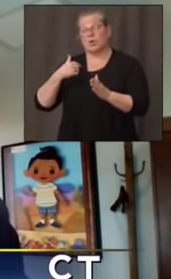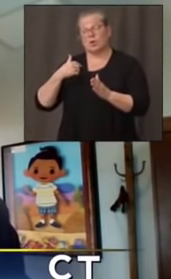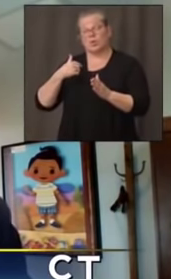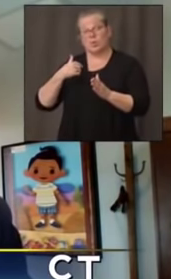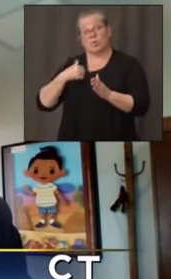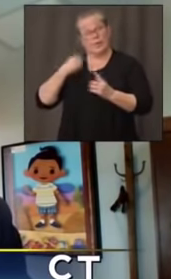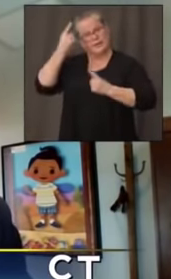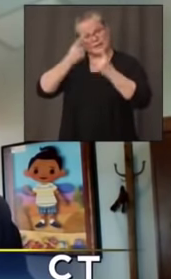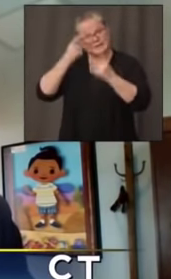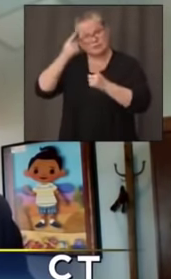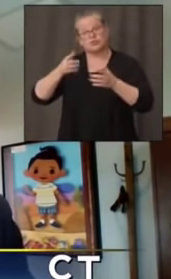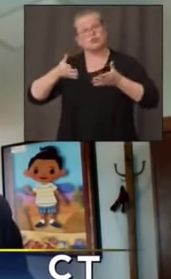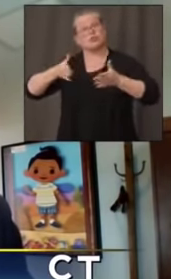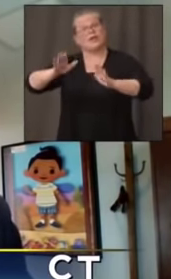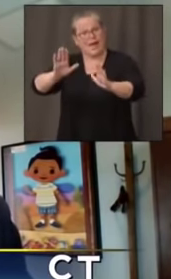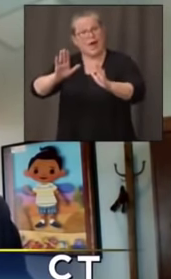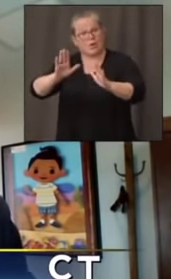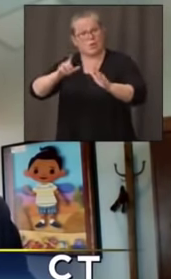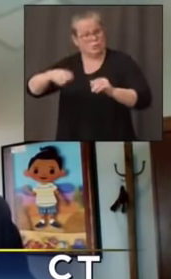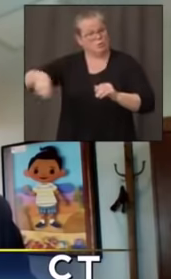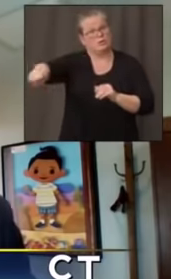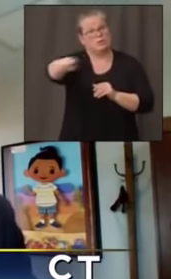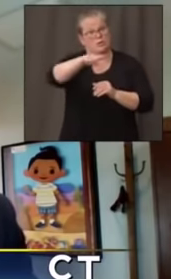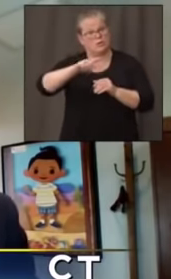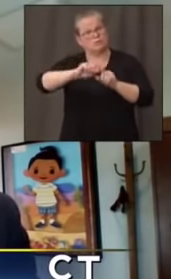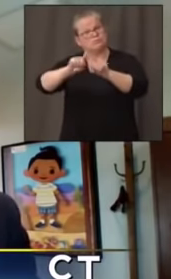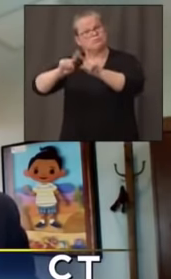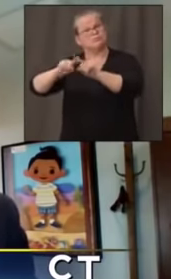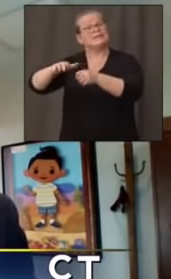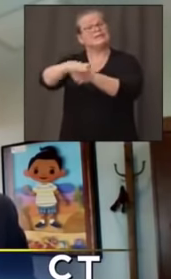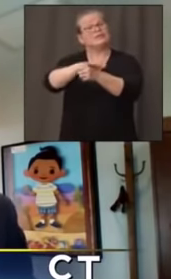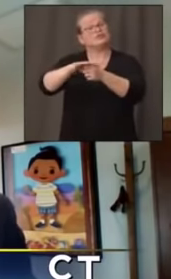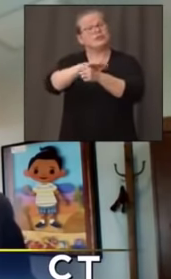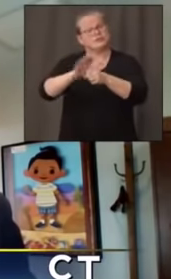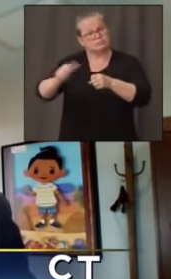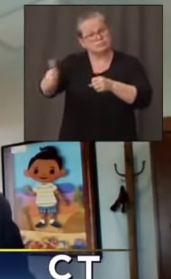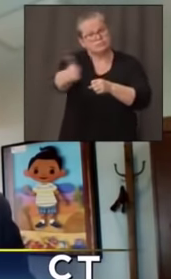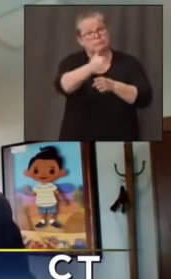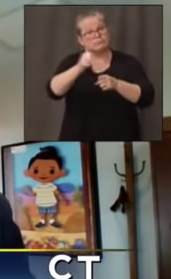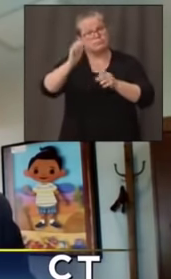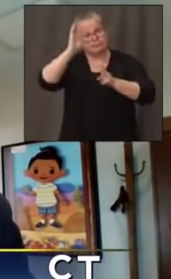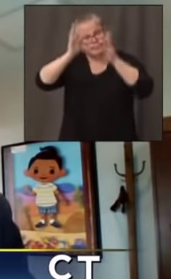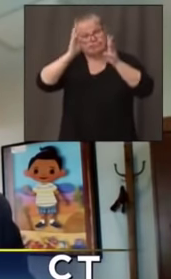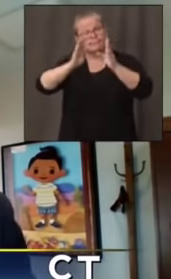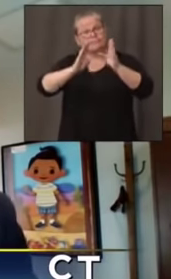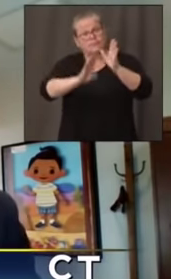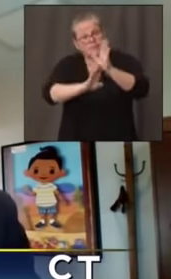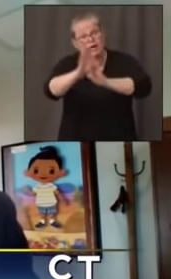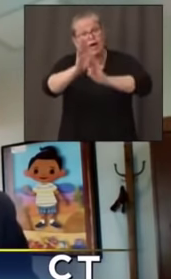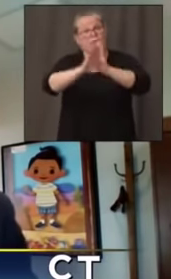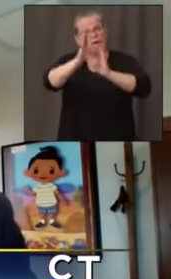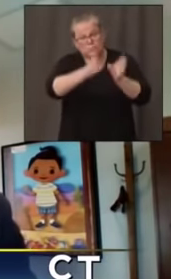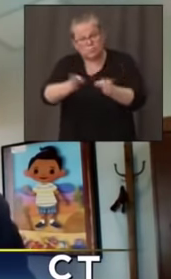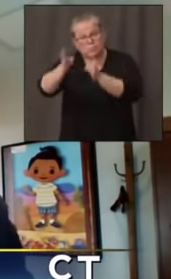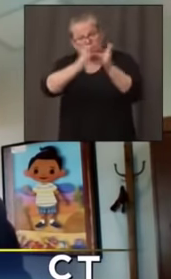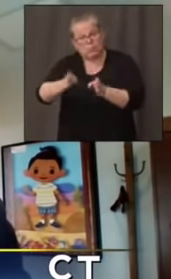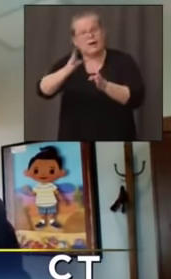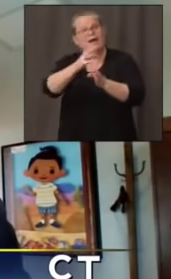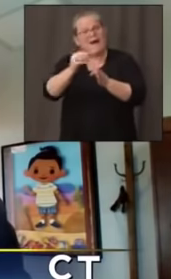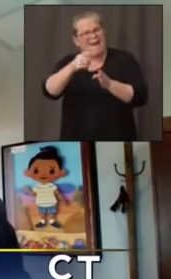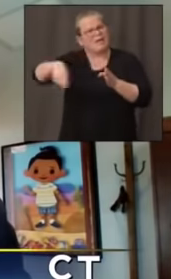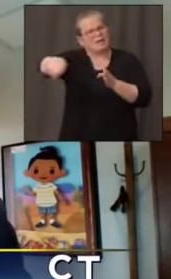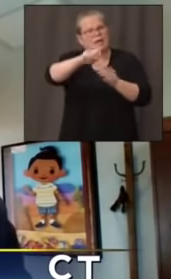and communicate it so that they understand what their local district is doing and how what accommodations could be made,